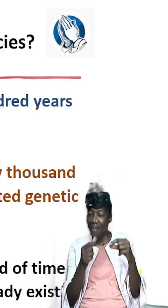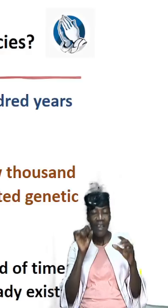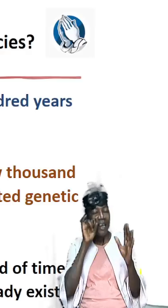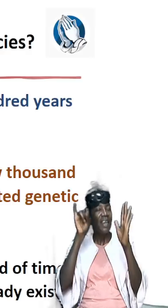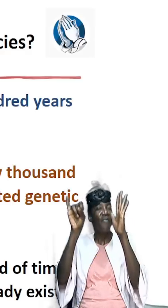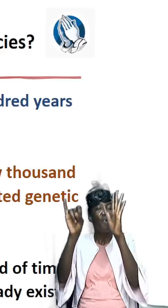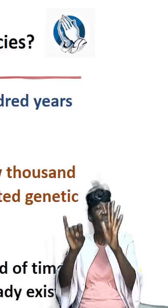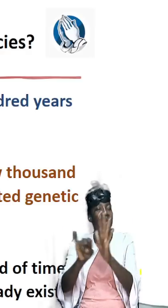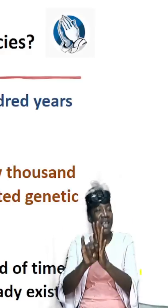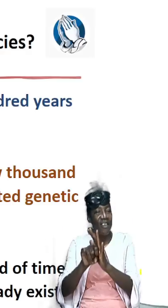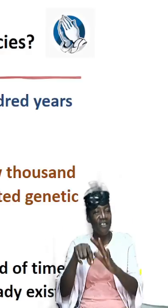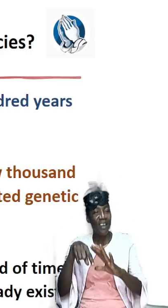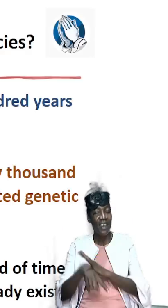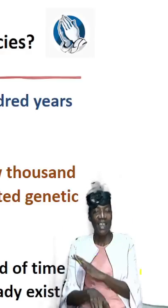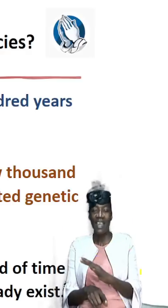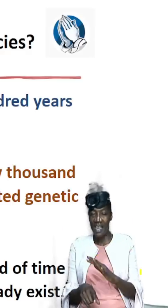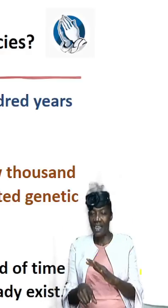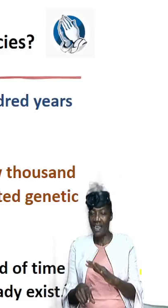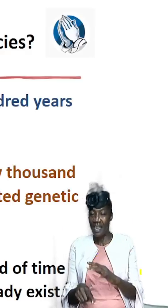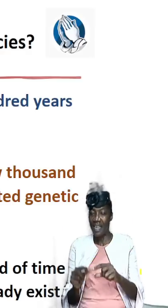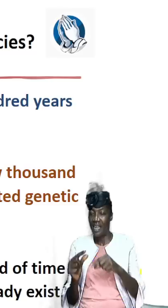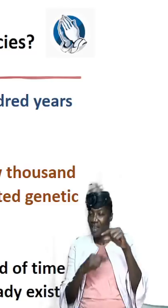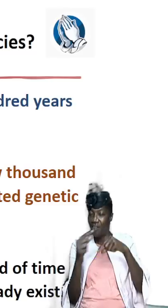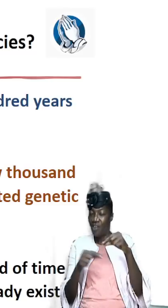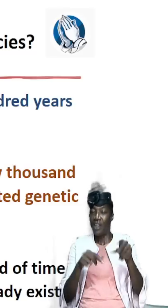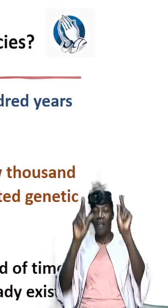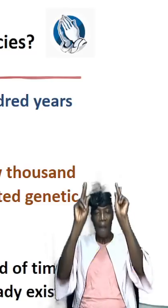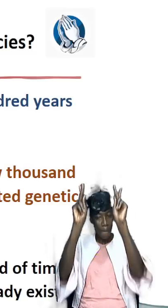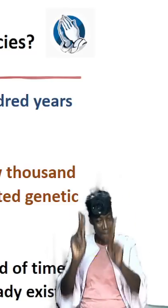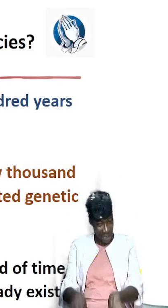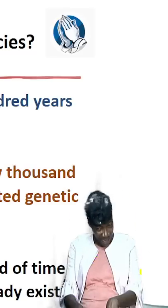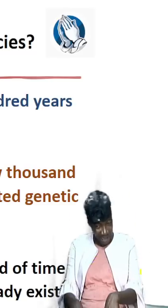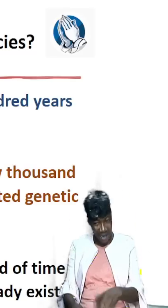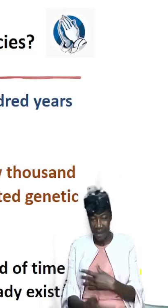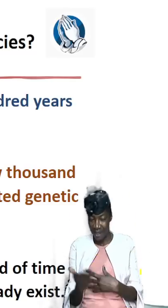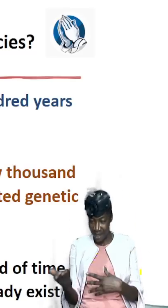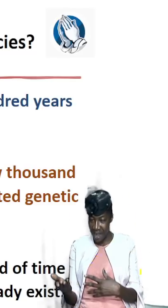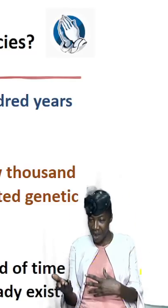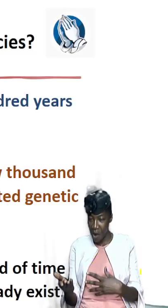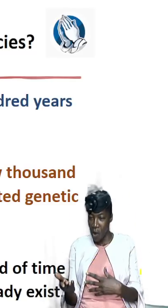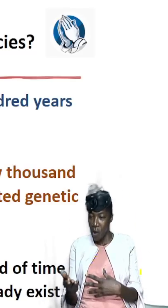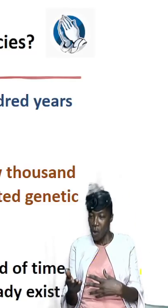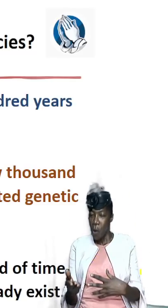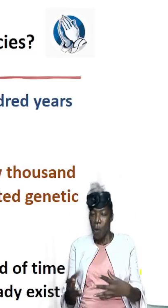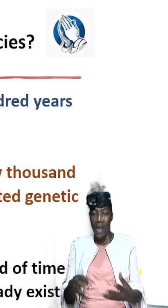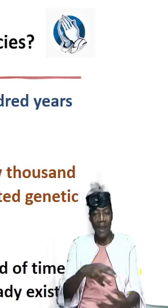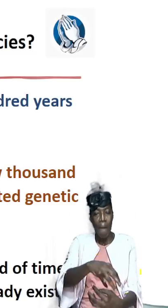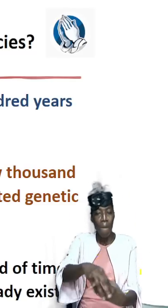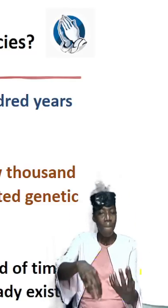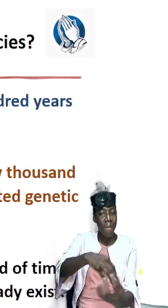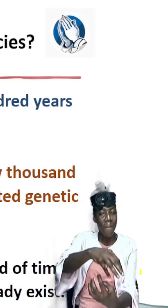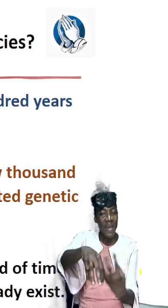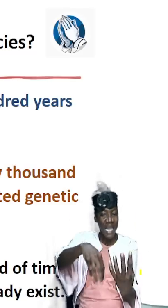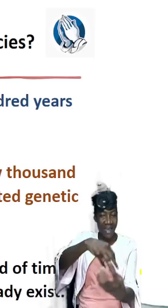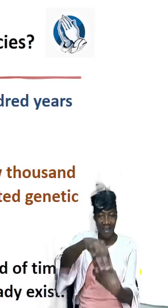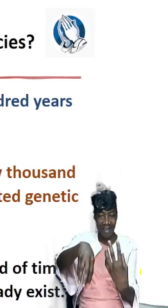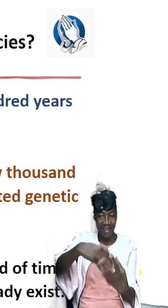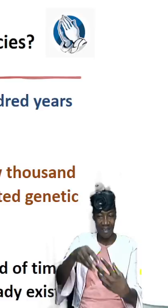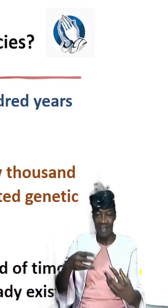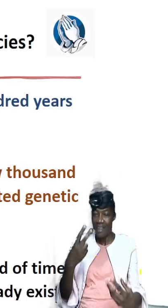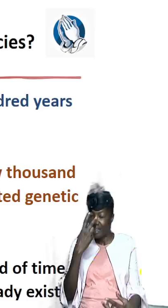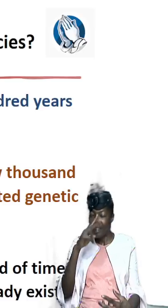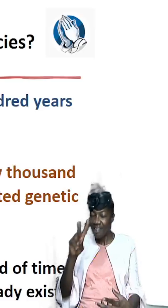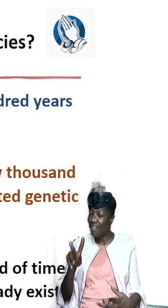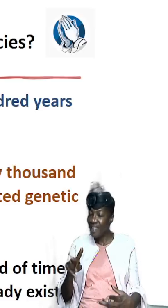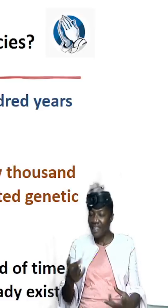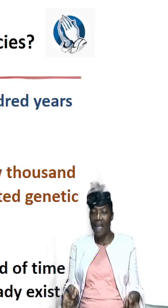that was in the genes were already planted there. So as they mate, you will see come out somewhere along the line, somewhere down